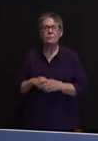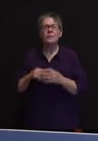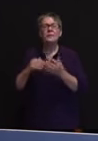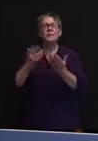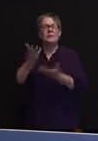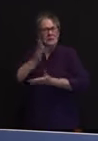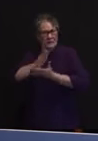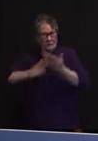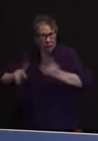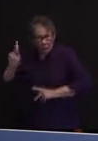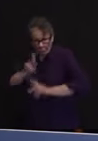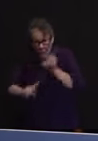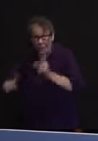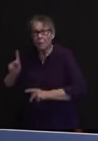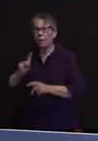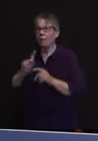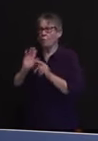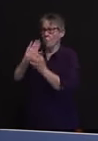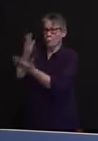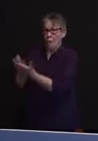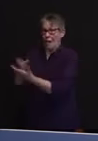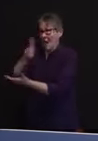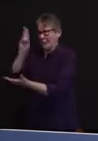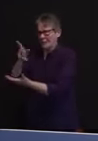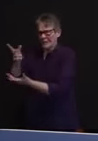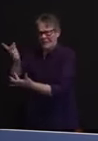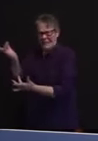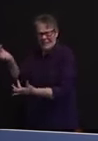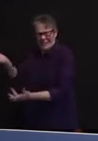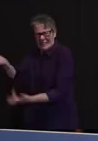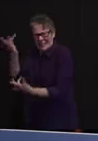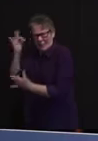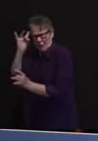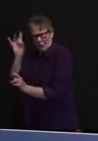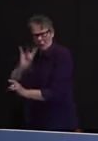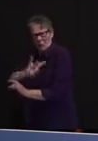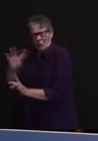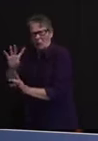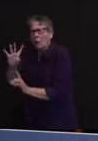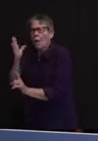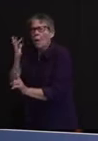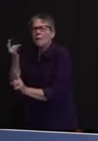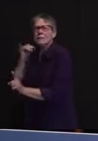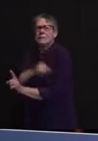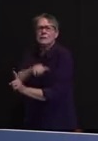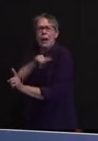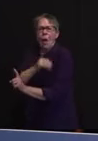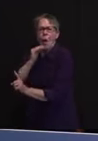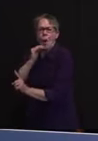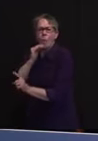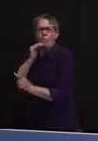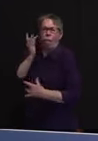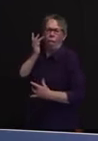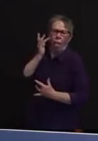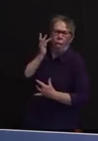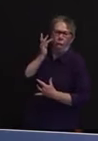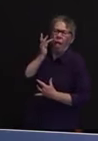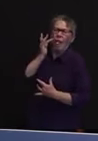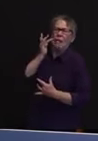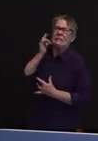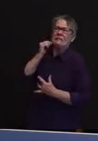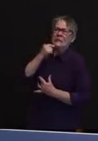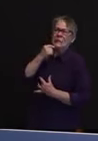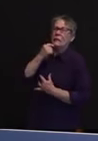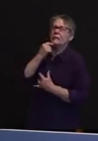doctor. We have a lot of discussion about making sure that individuals know that when they get chest tightness